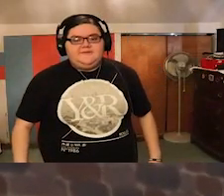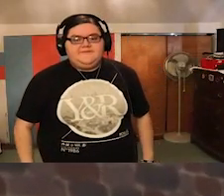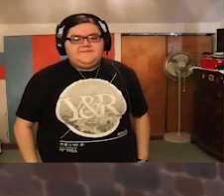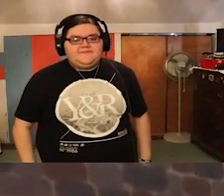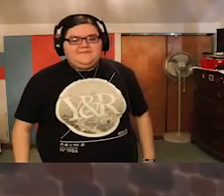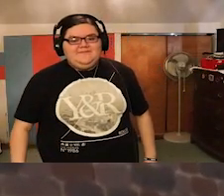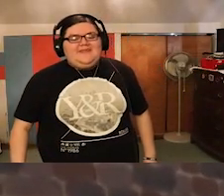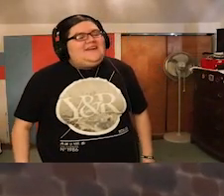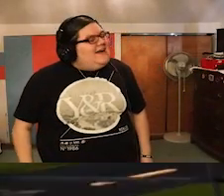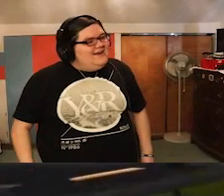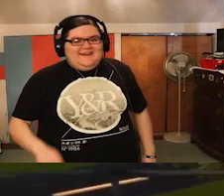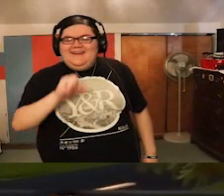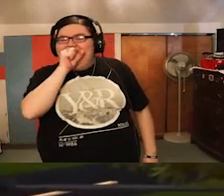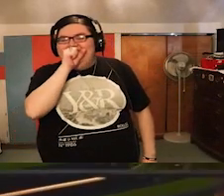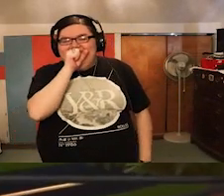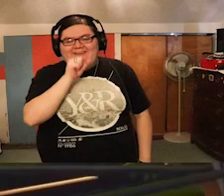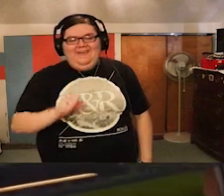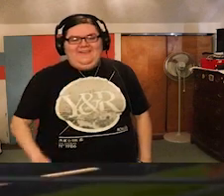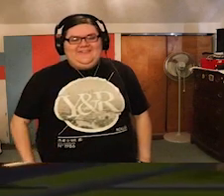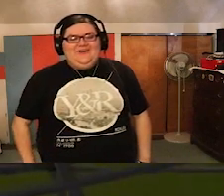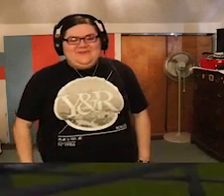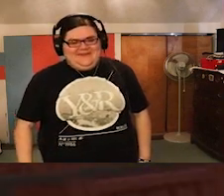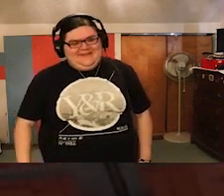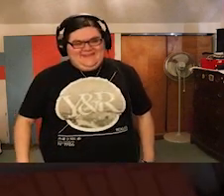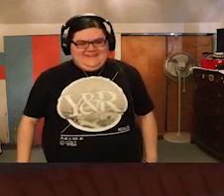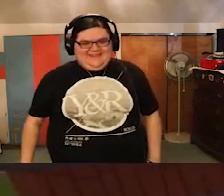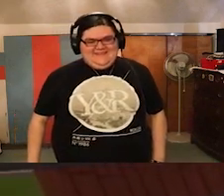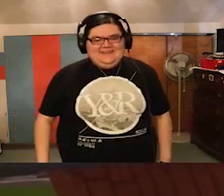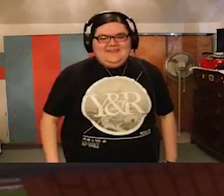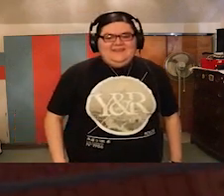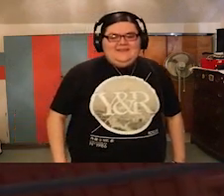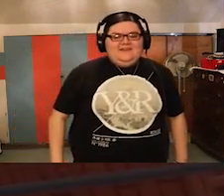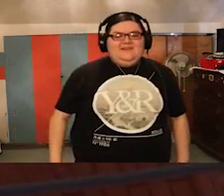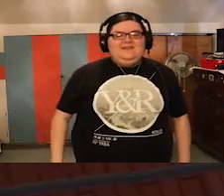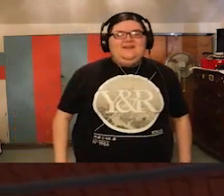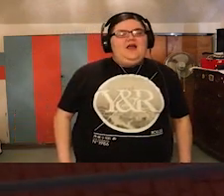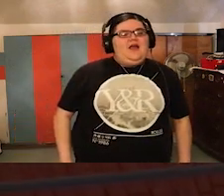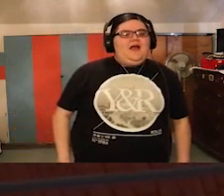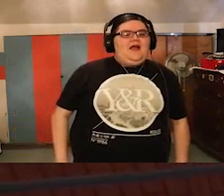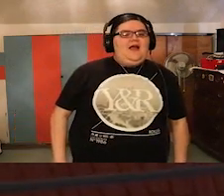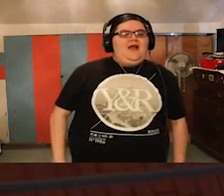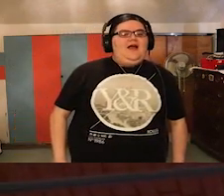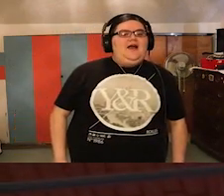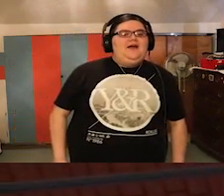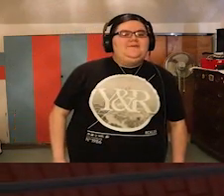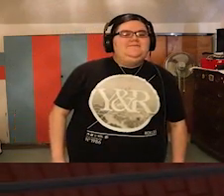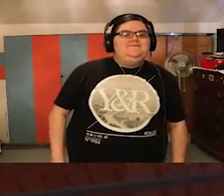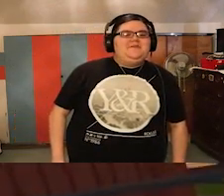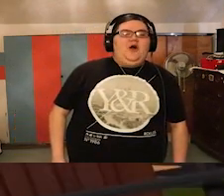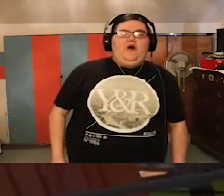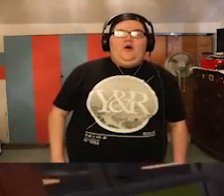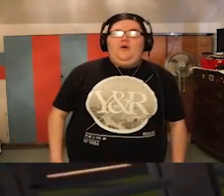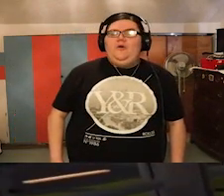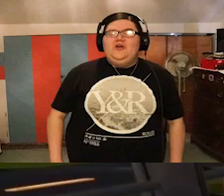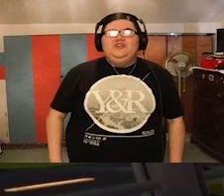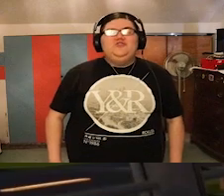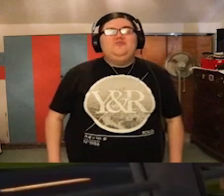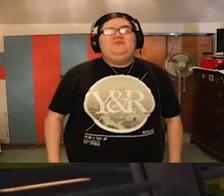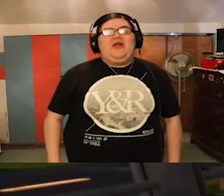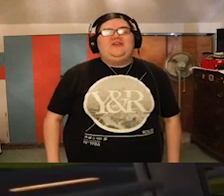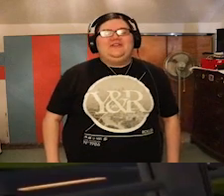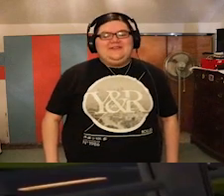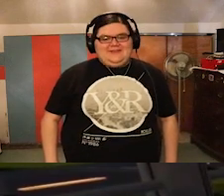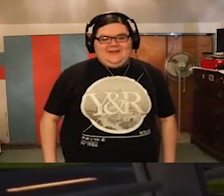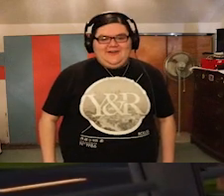Oh, you bitch. Oh, Dobby. Please stay on. Please stay on. Please. Okay. Oh,